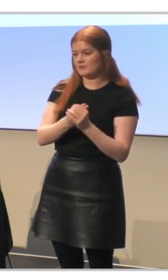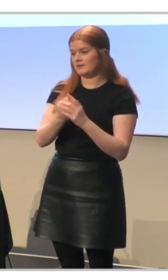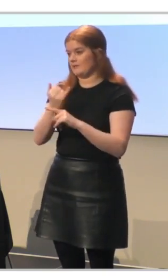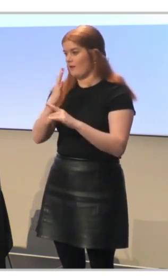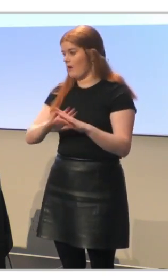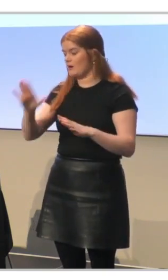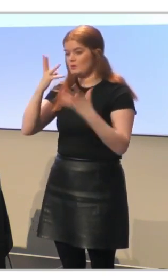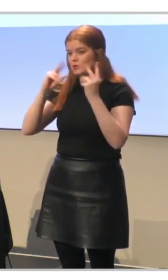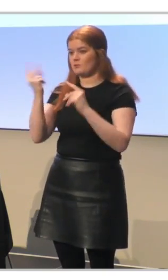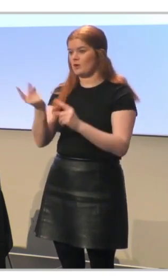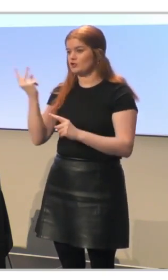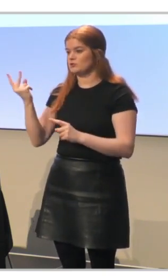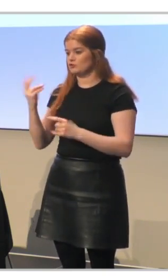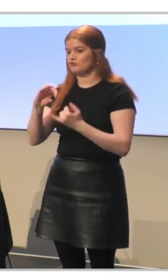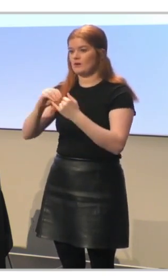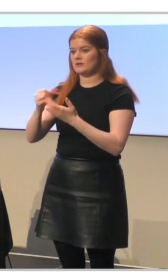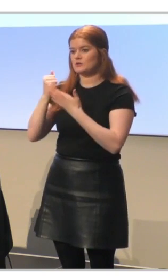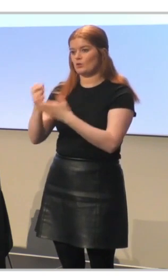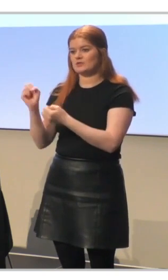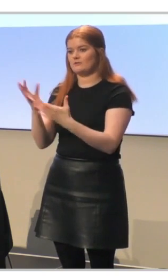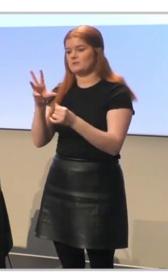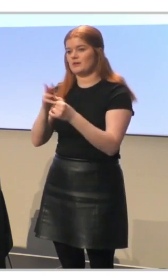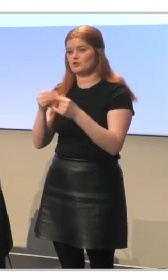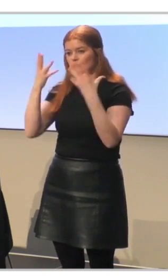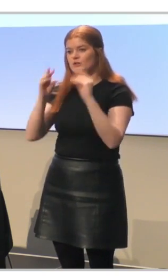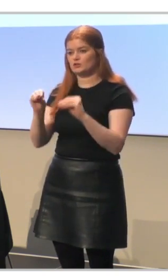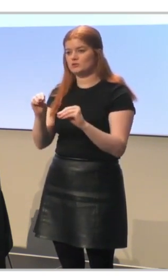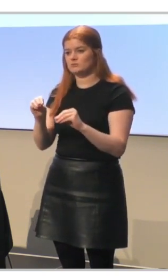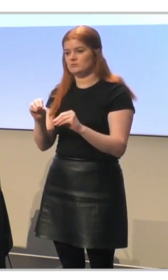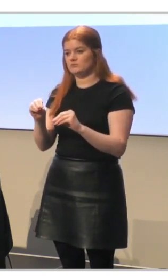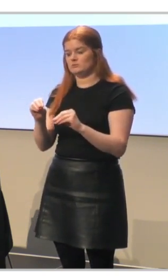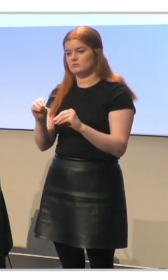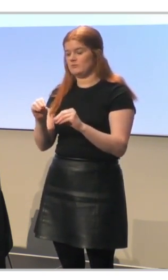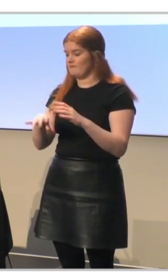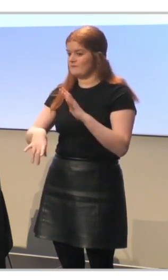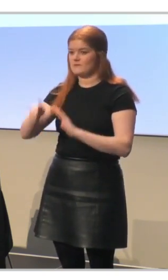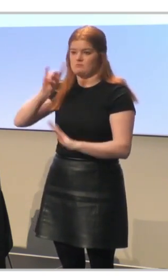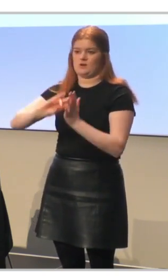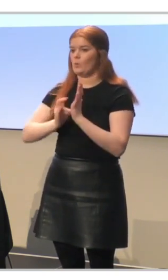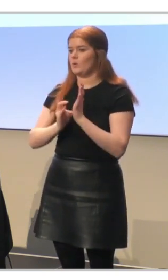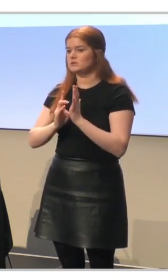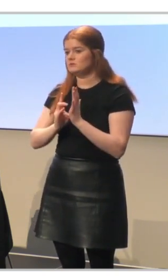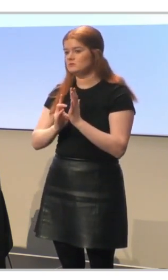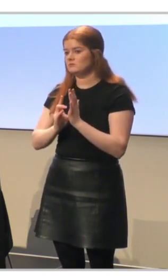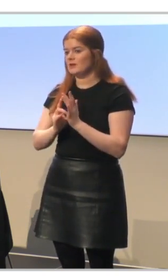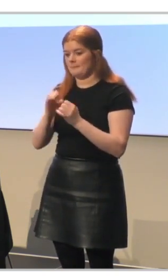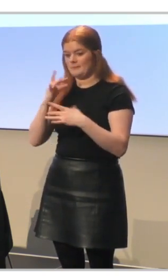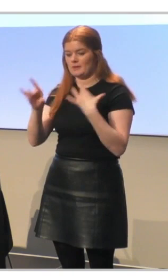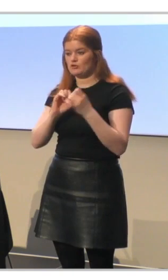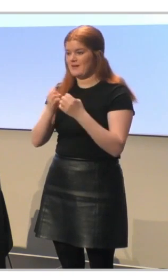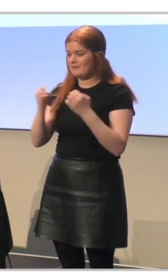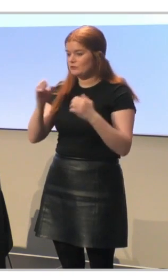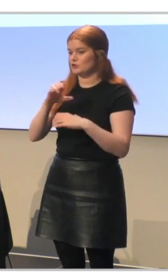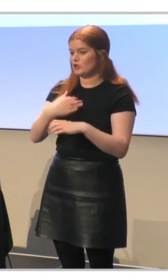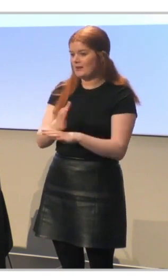education partners in supporting the delivery of special education that is of the highest quality and where every child and young